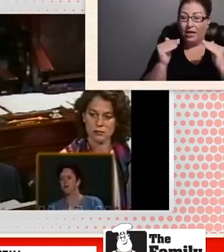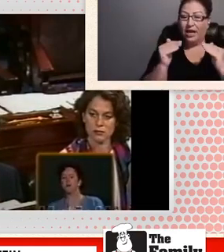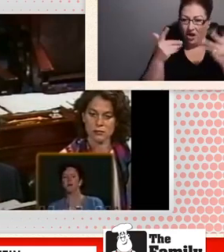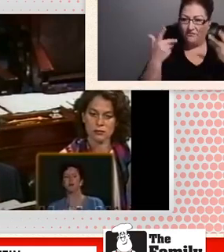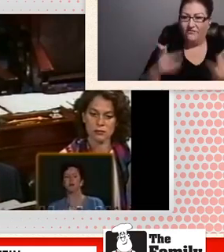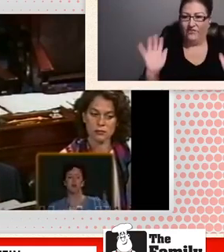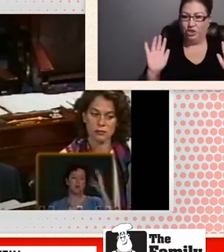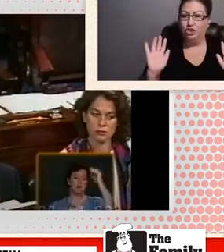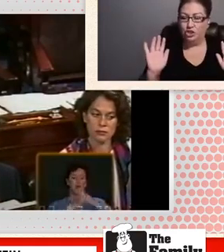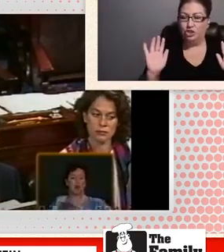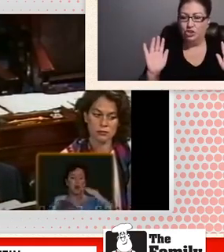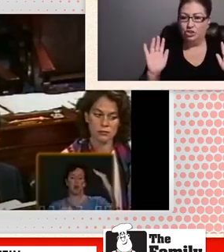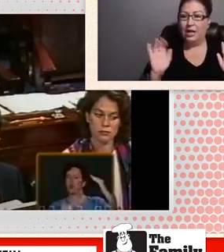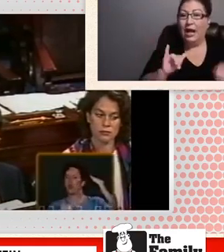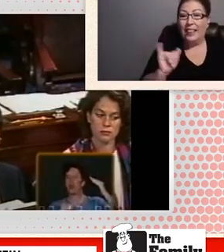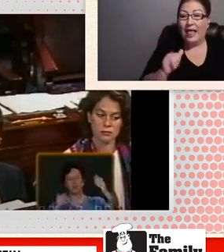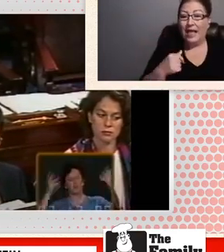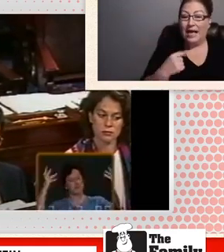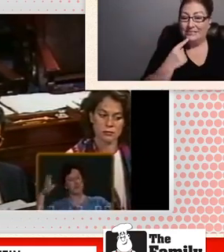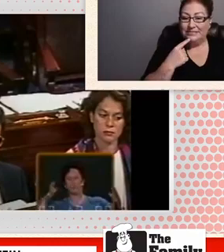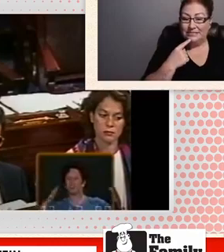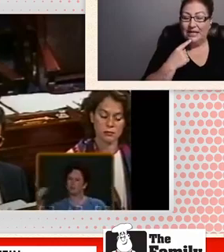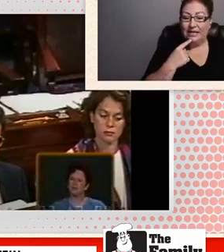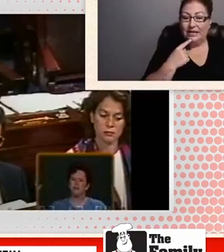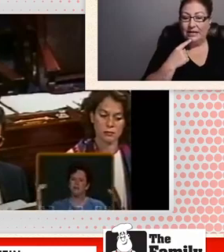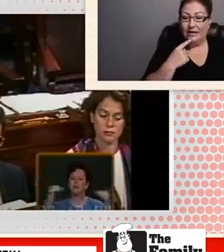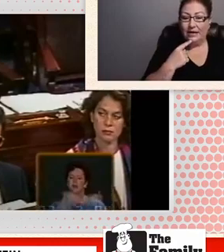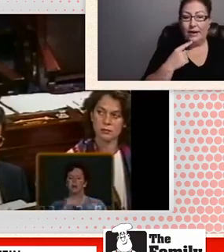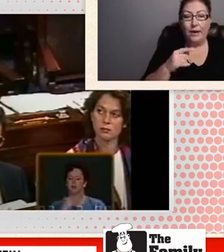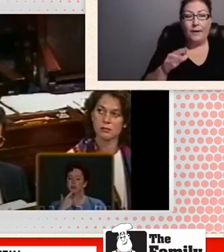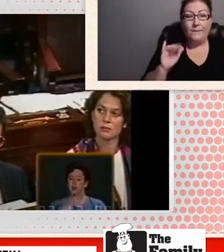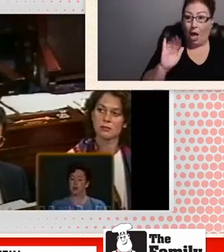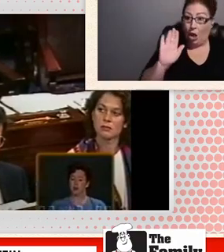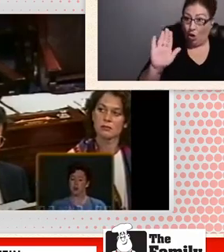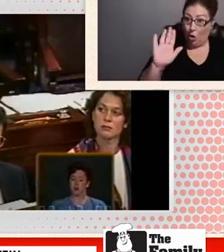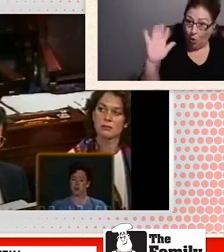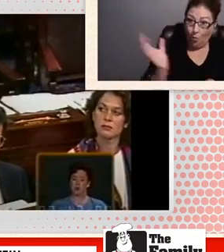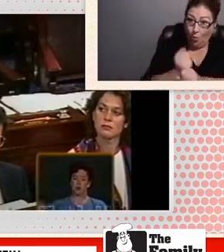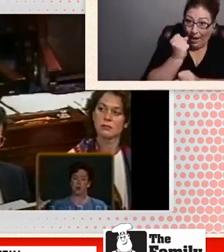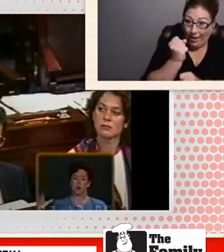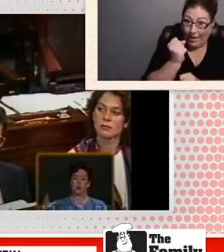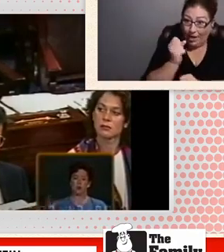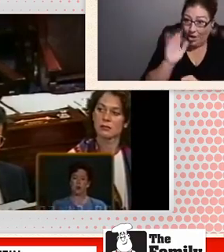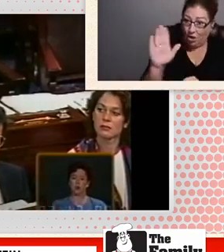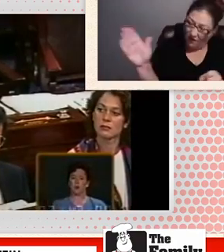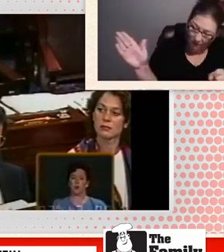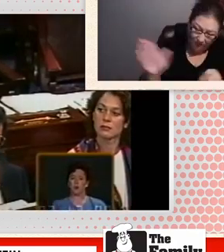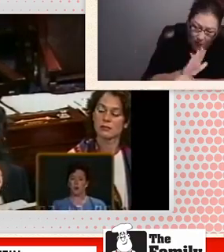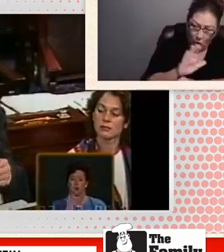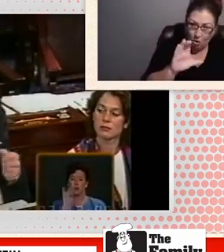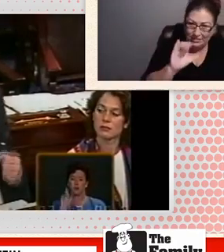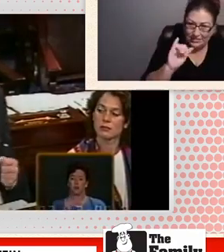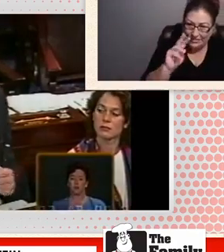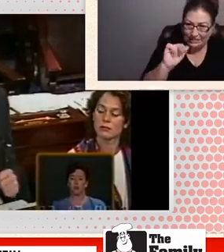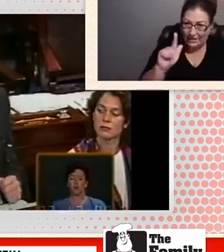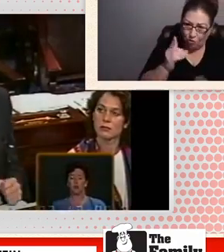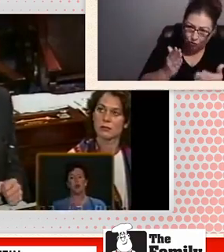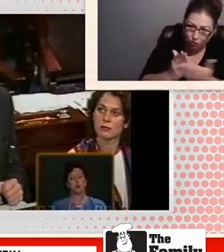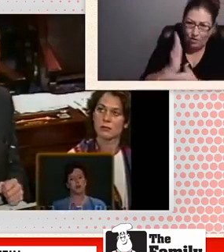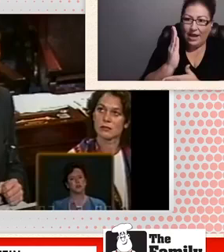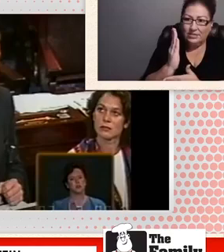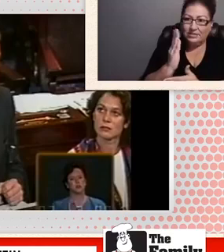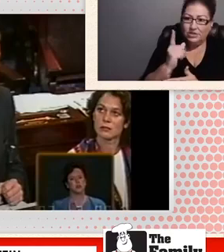And as I said, by your winning your full civil rights, you strengthen